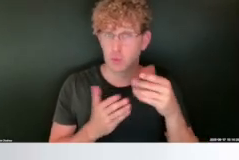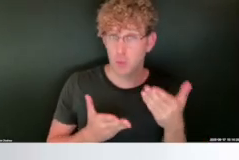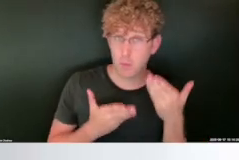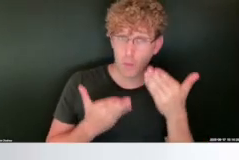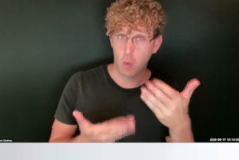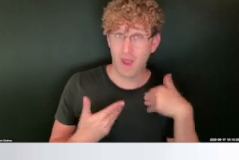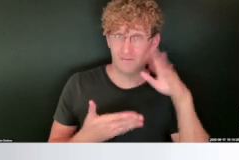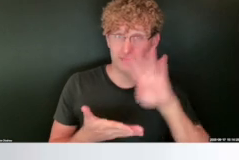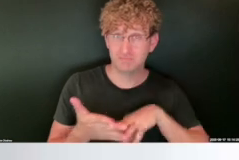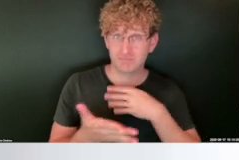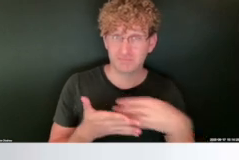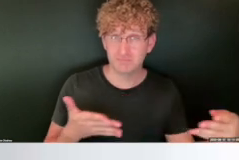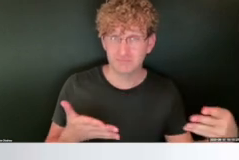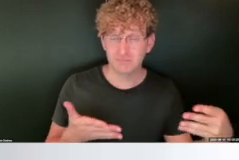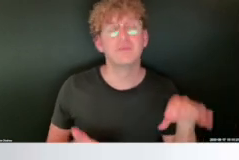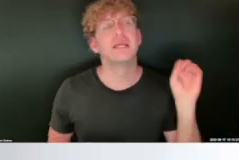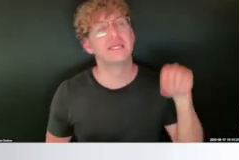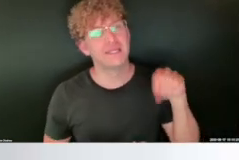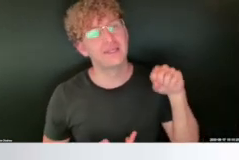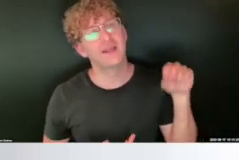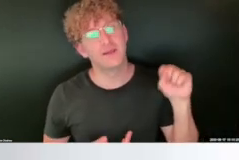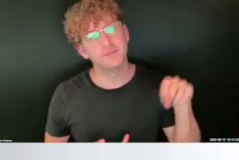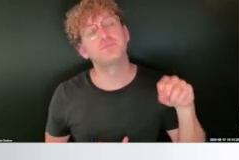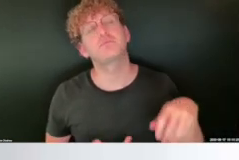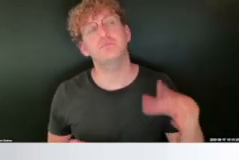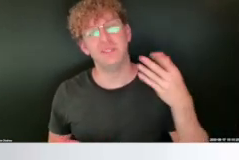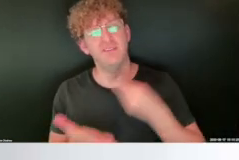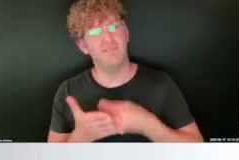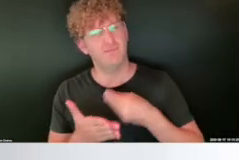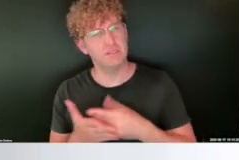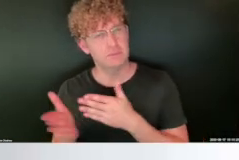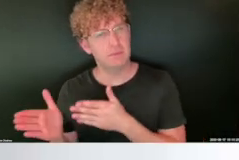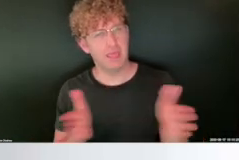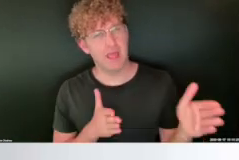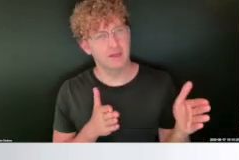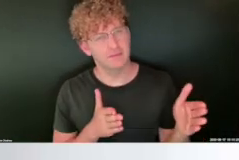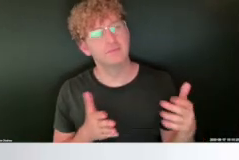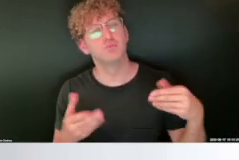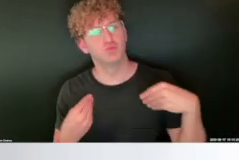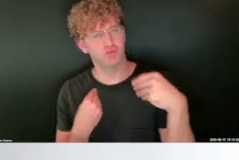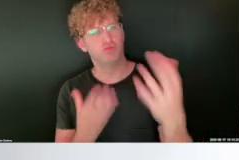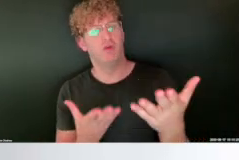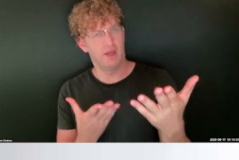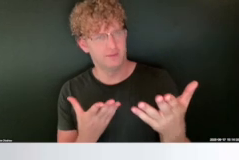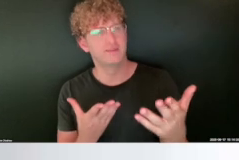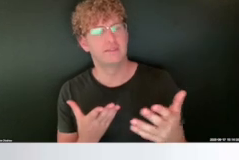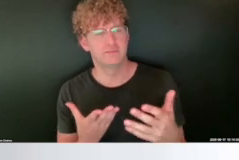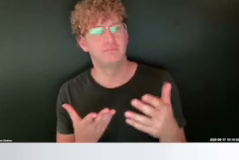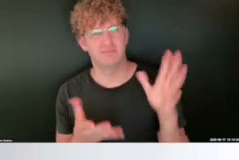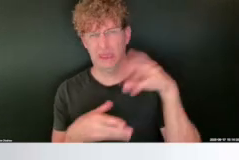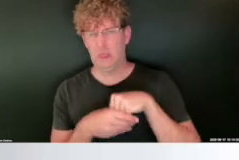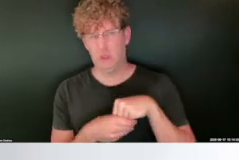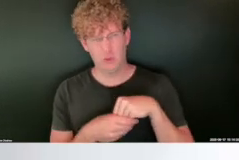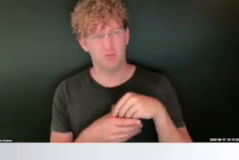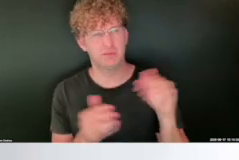Yeah, so different- that comes from the funding plan. We had provided in that funding plan that with the small business doubling at